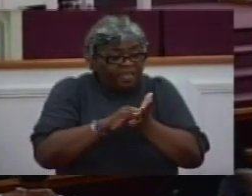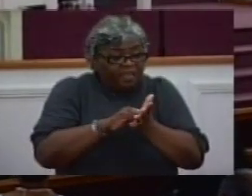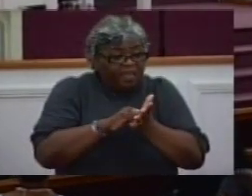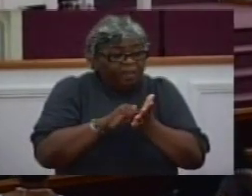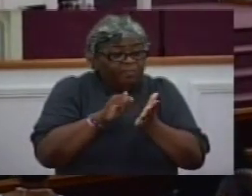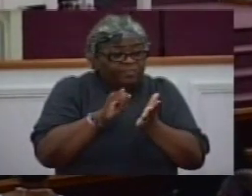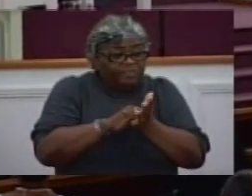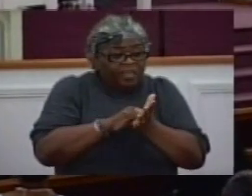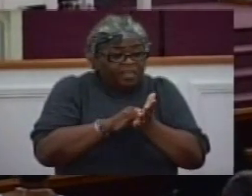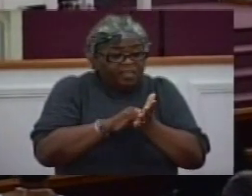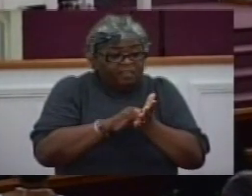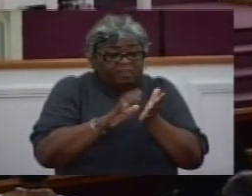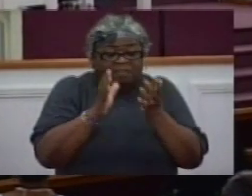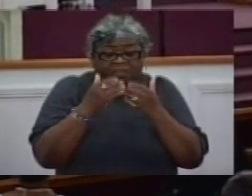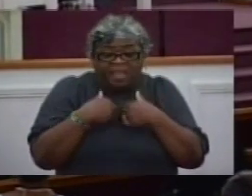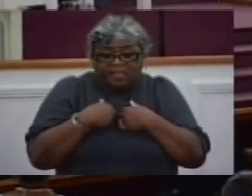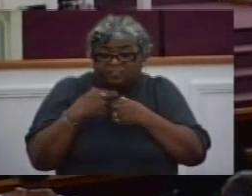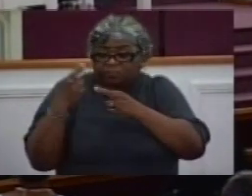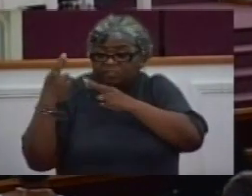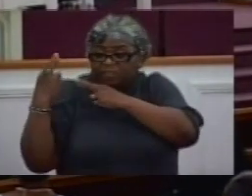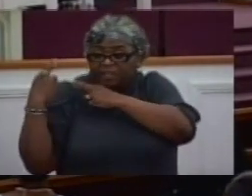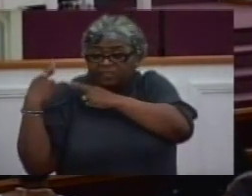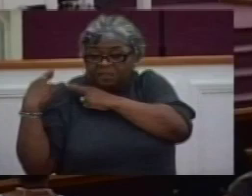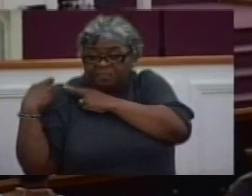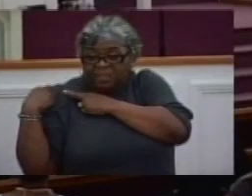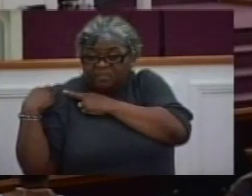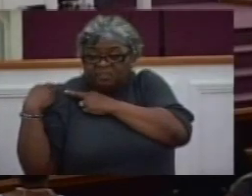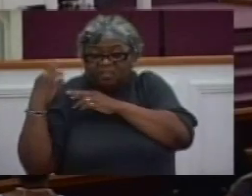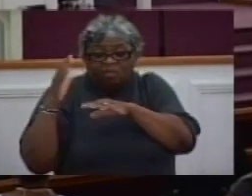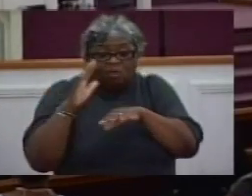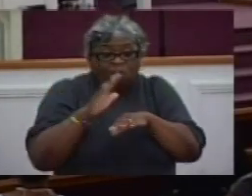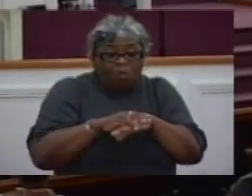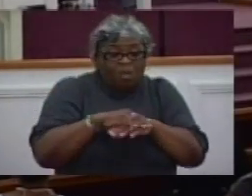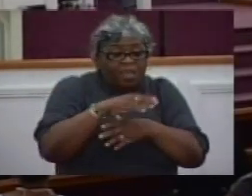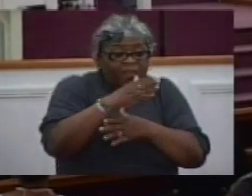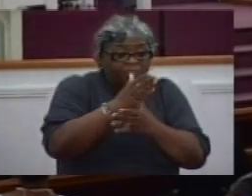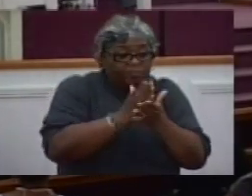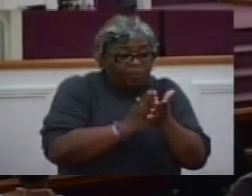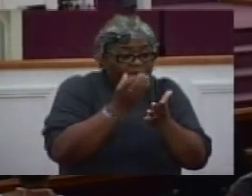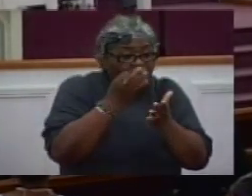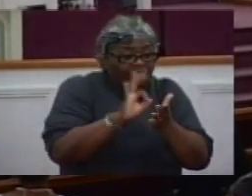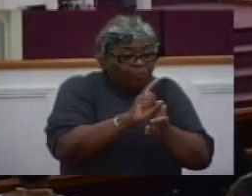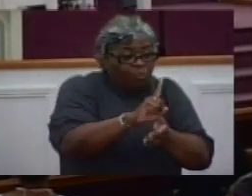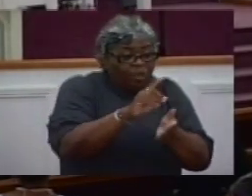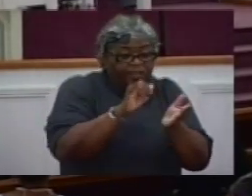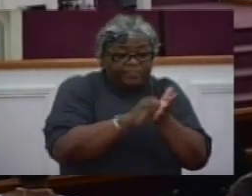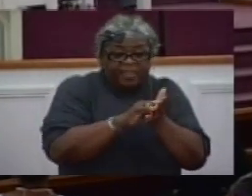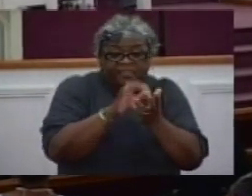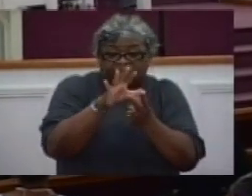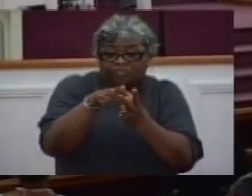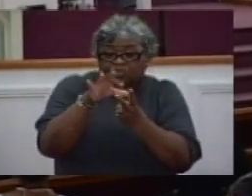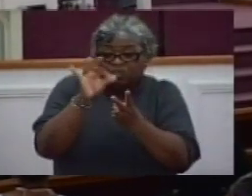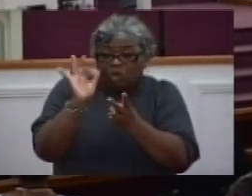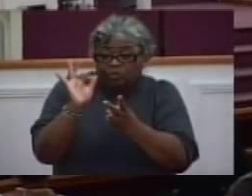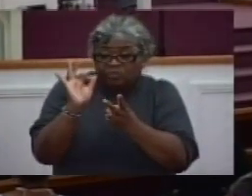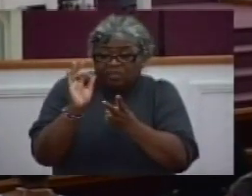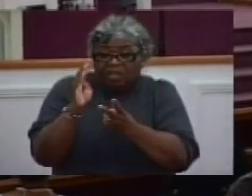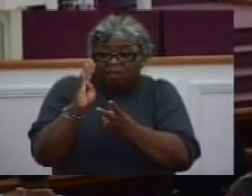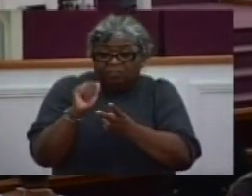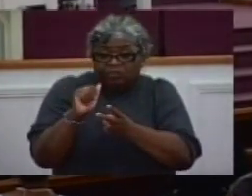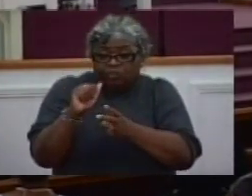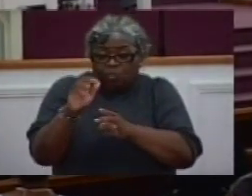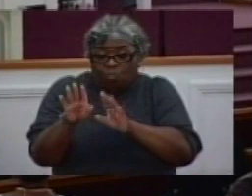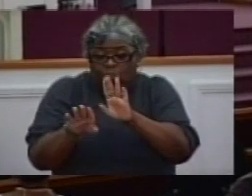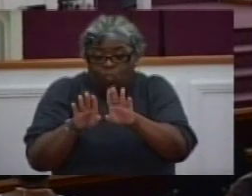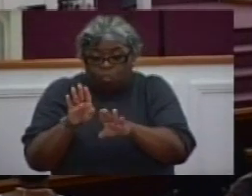really carries a responsibility on the part of the one who is chosen to